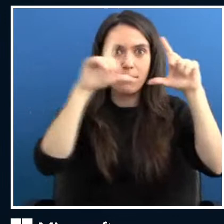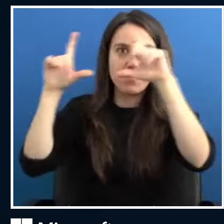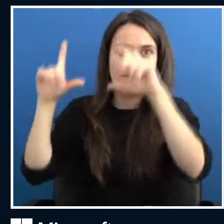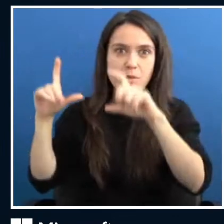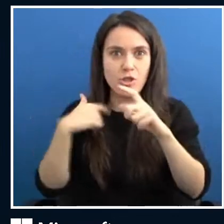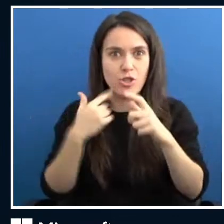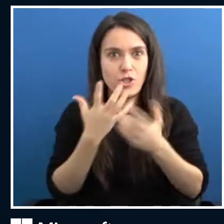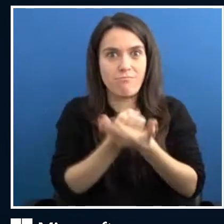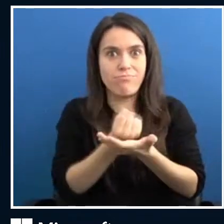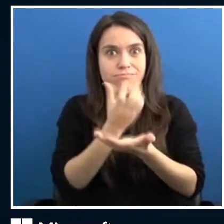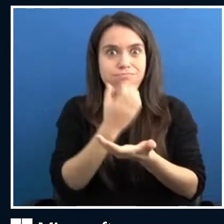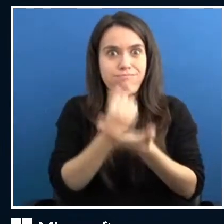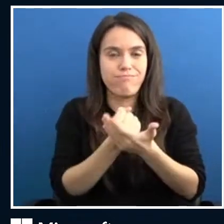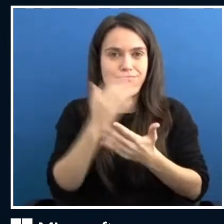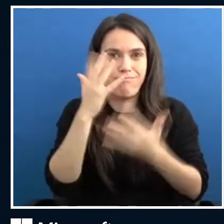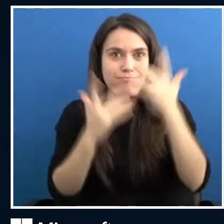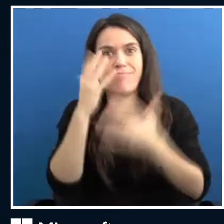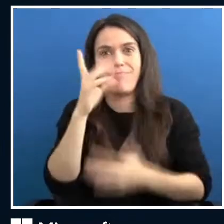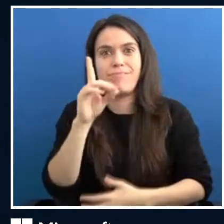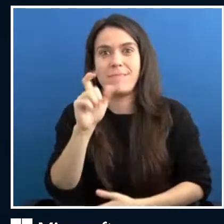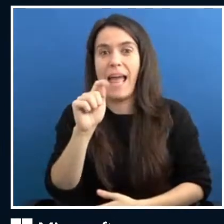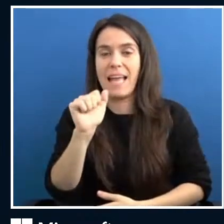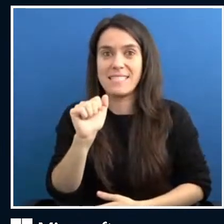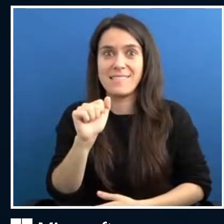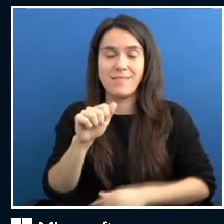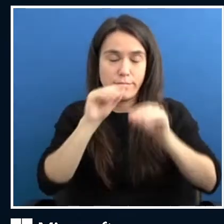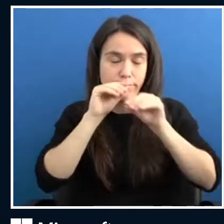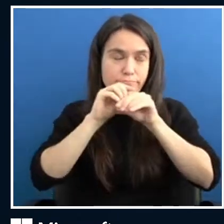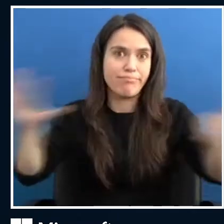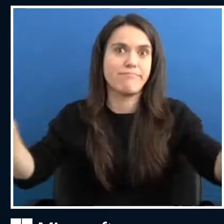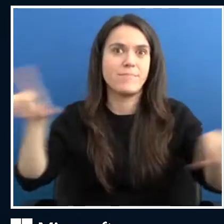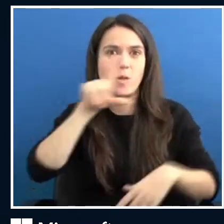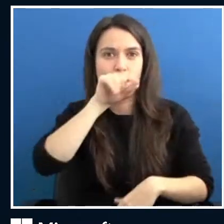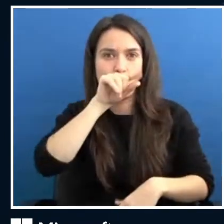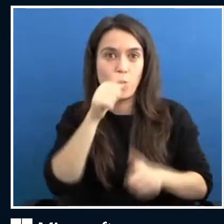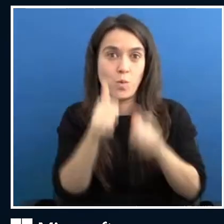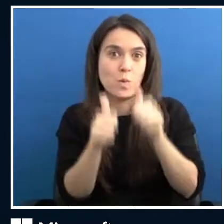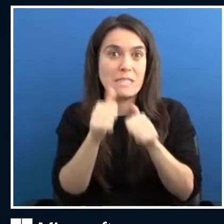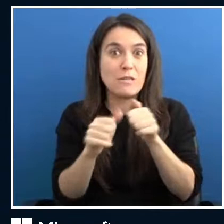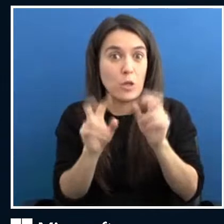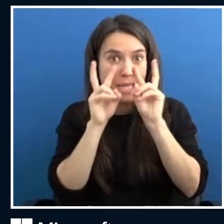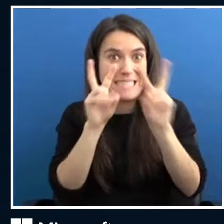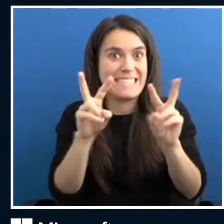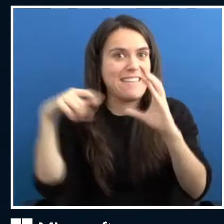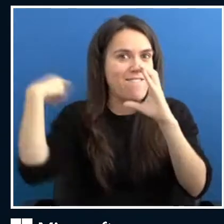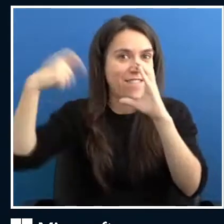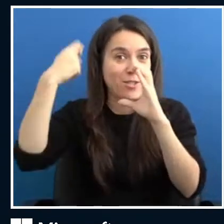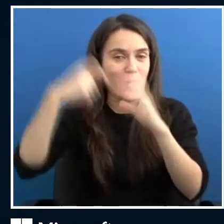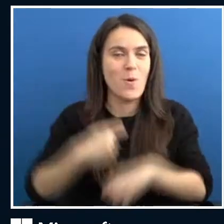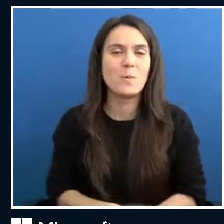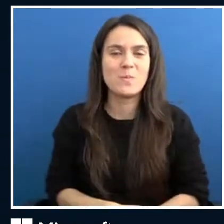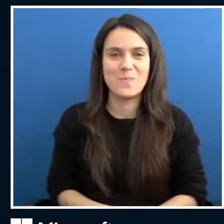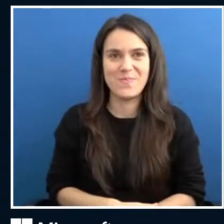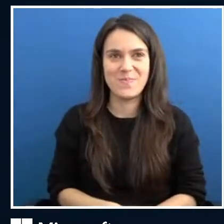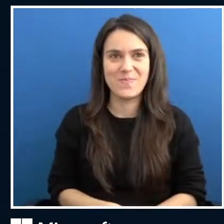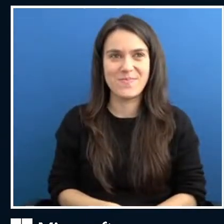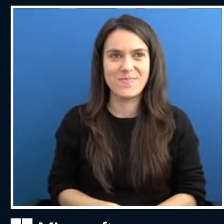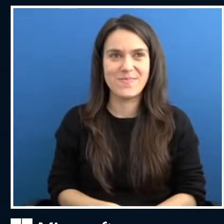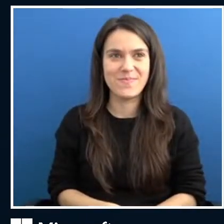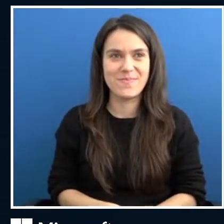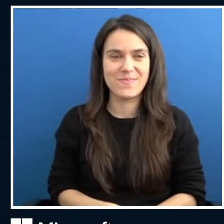it went very viral on Twitter. And so you'll be able to watch that video. This is